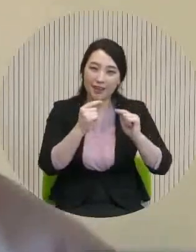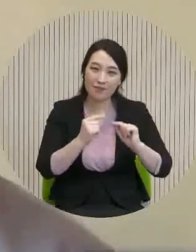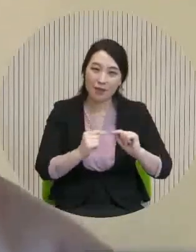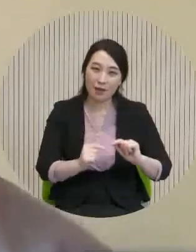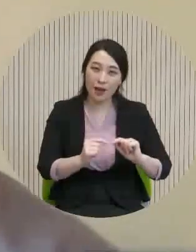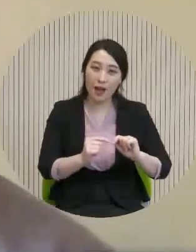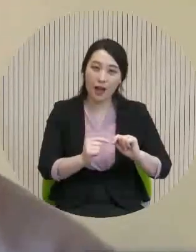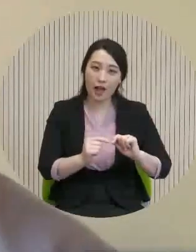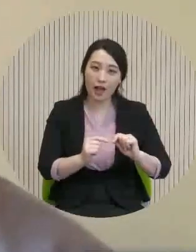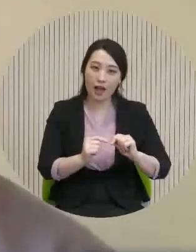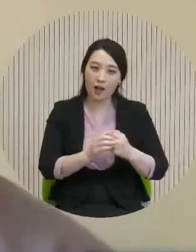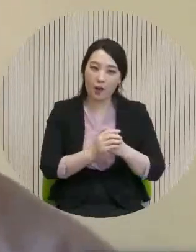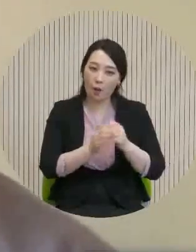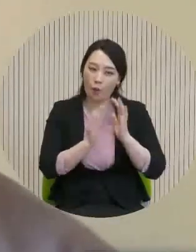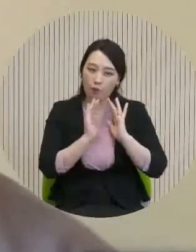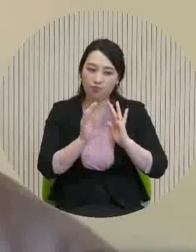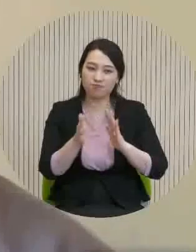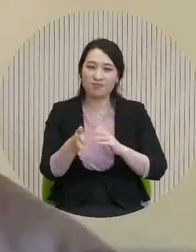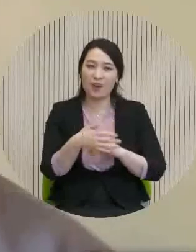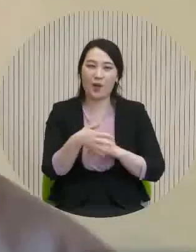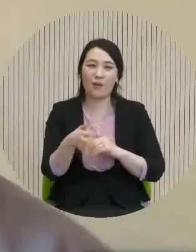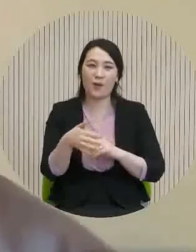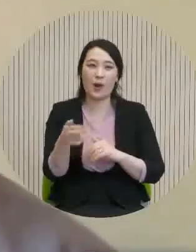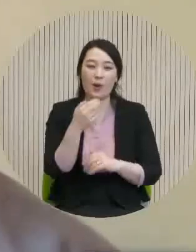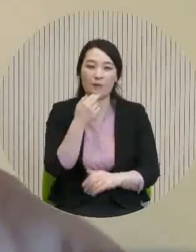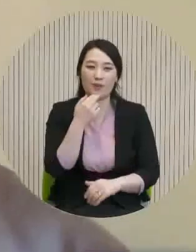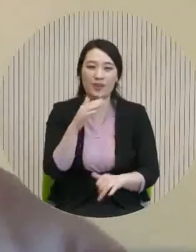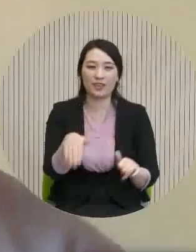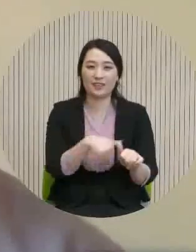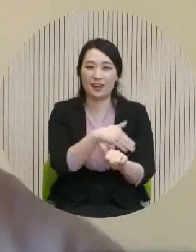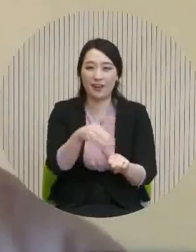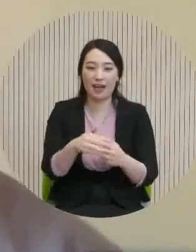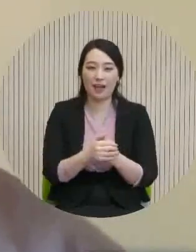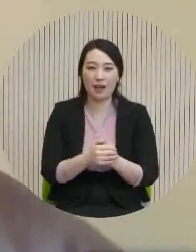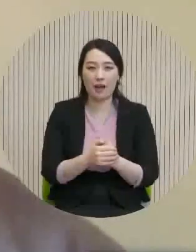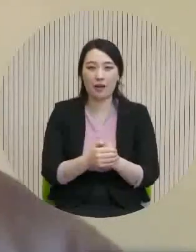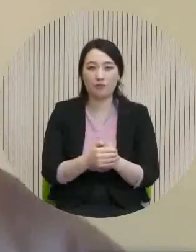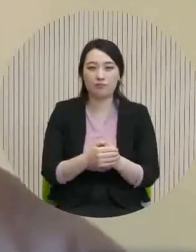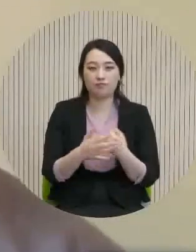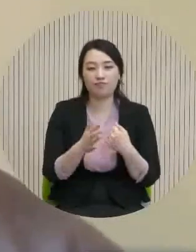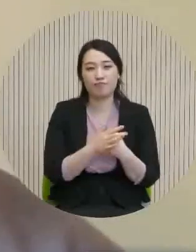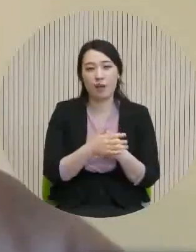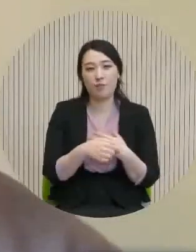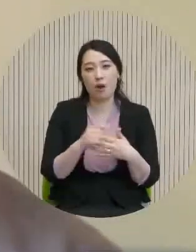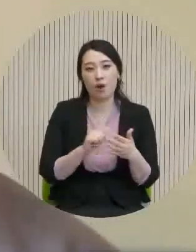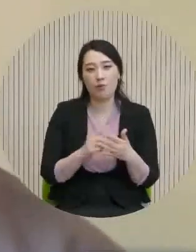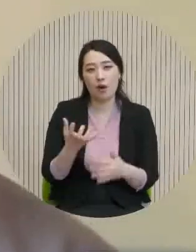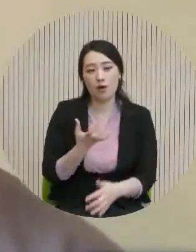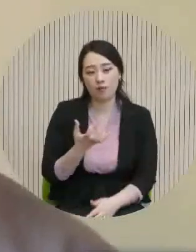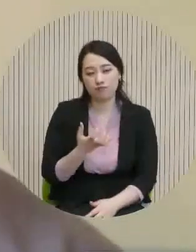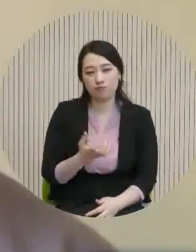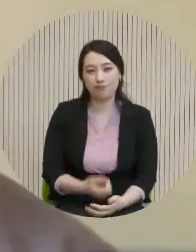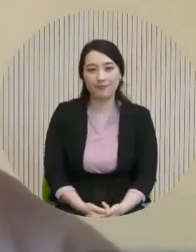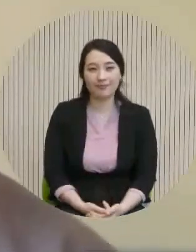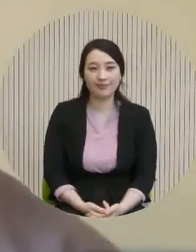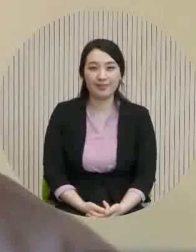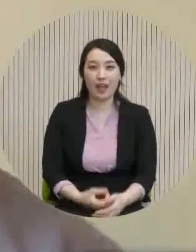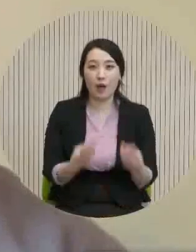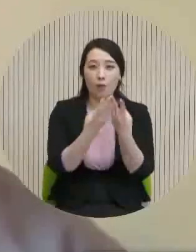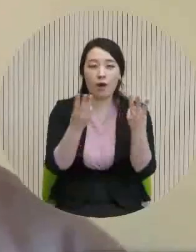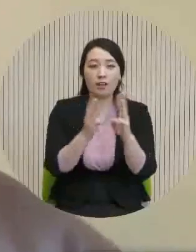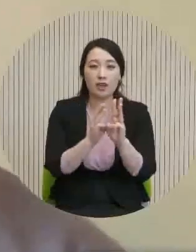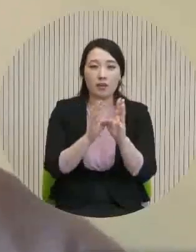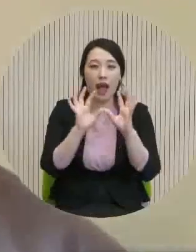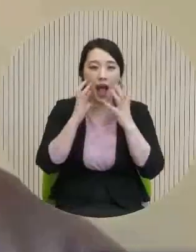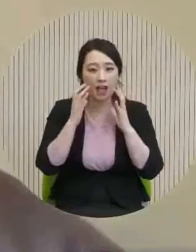us that we couldn't for 1 year we haven't been able to provide these workshops actually face to face.